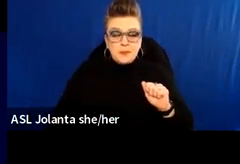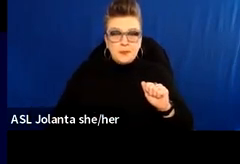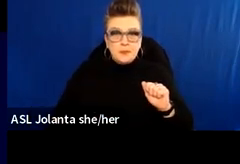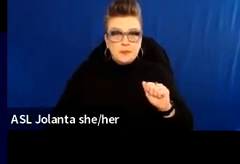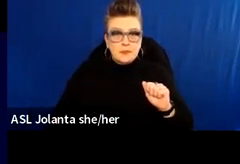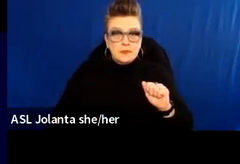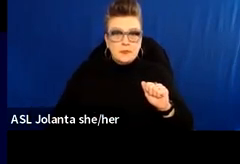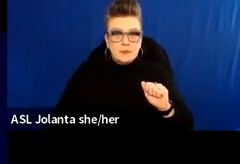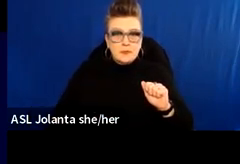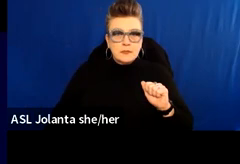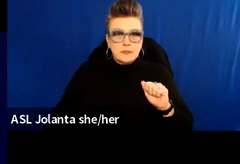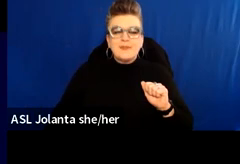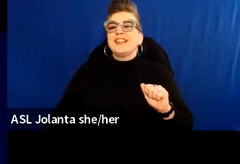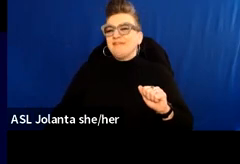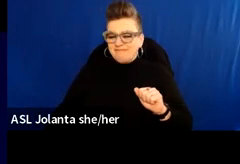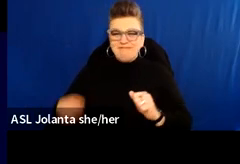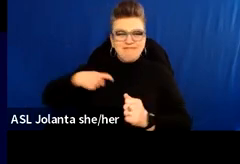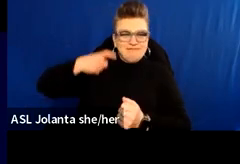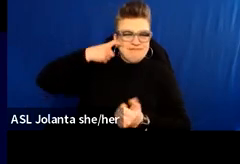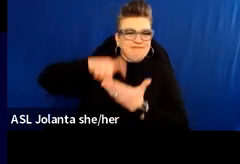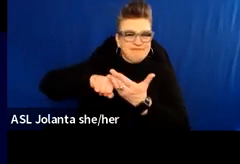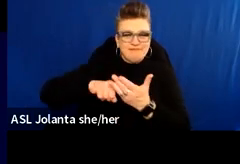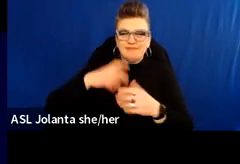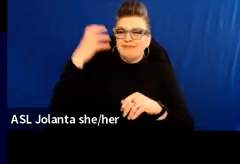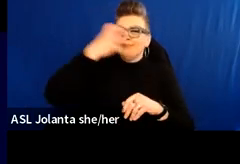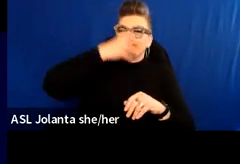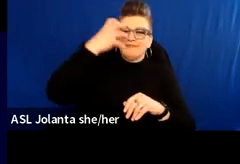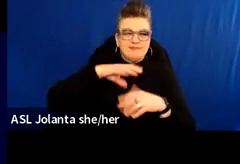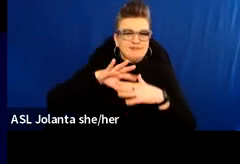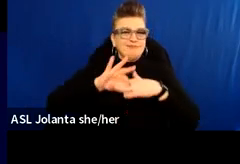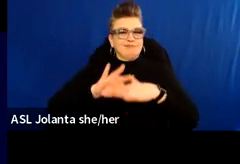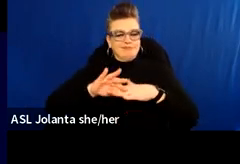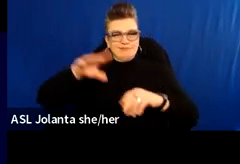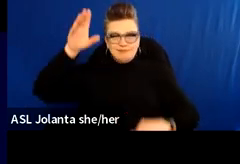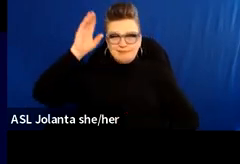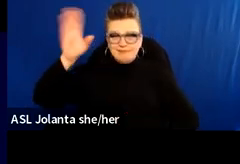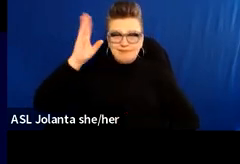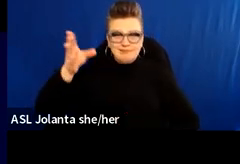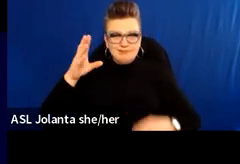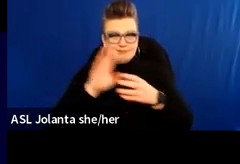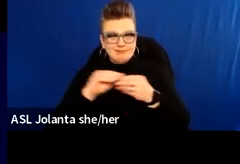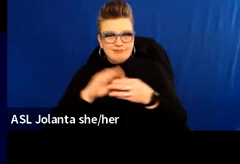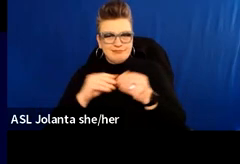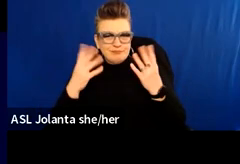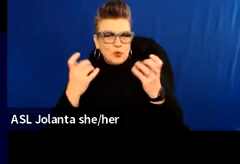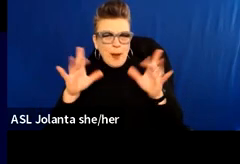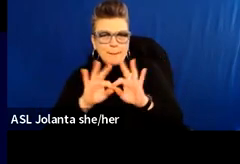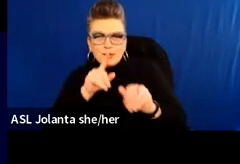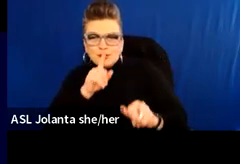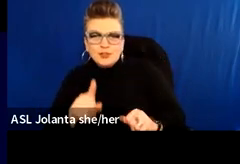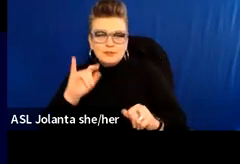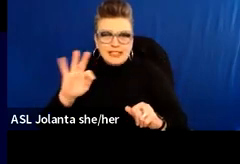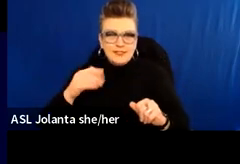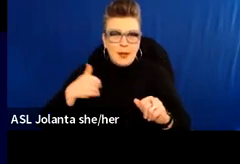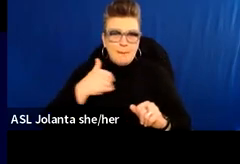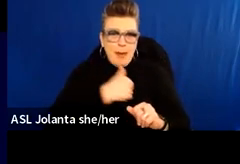no i recognize too that it's a pretty significant presentation and wanted to make sure that if members had any questions we could chunk